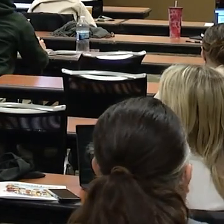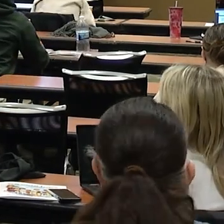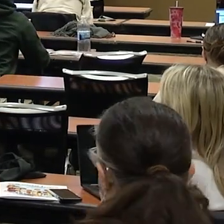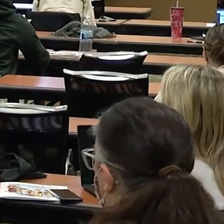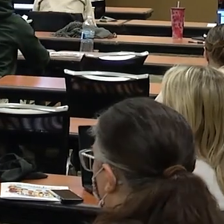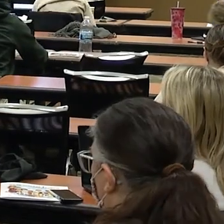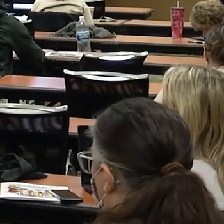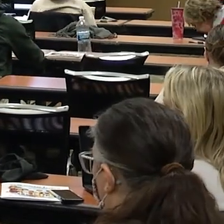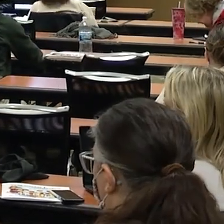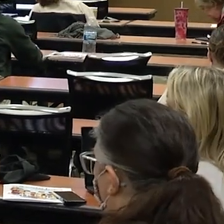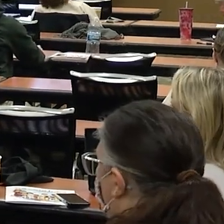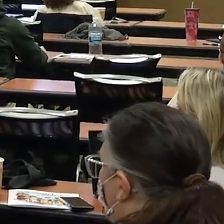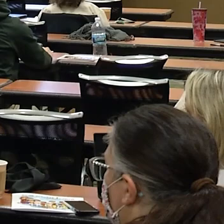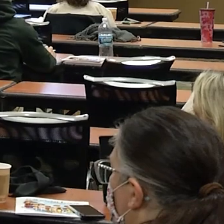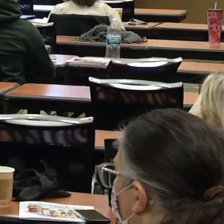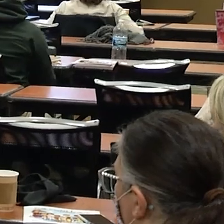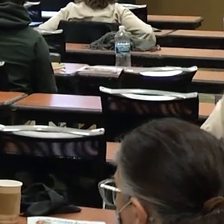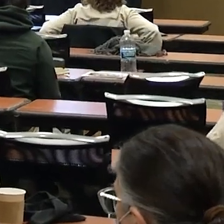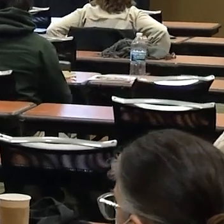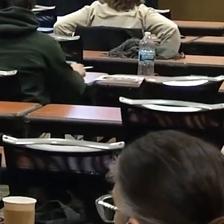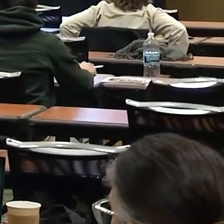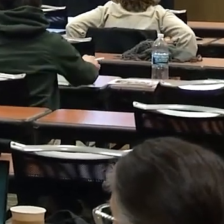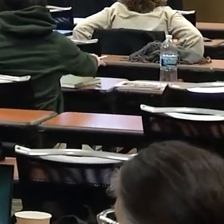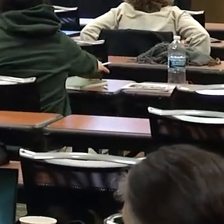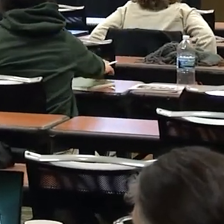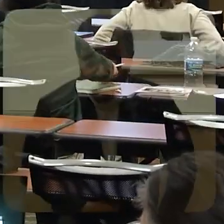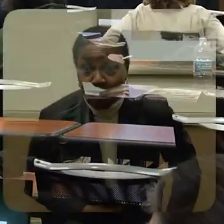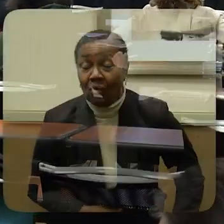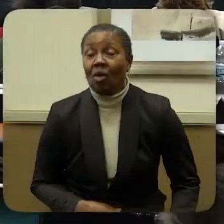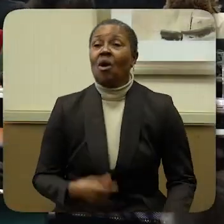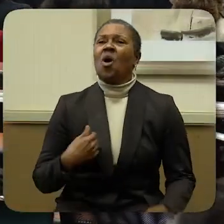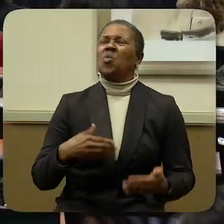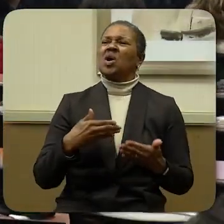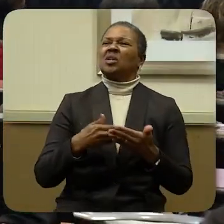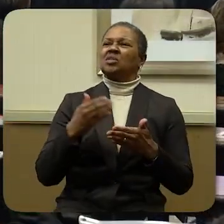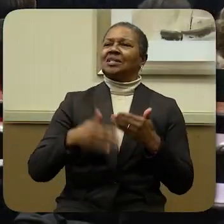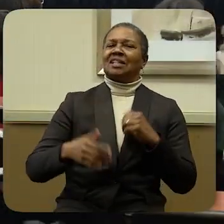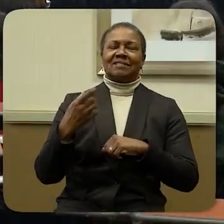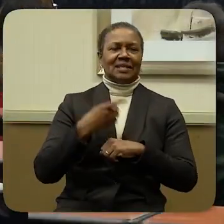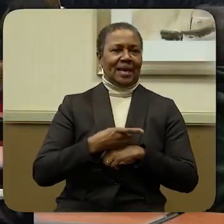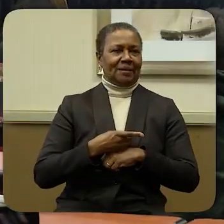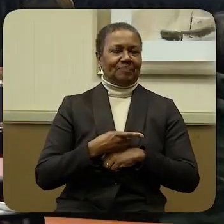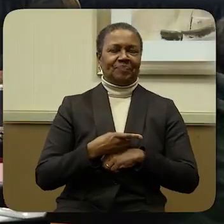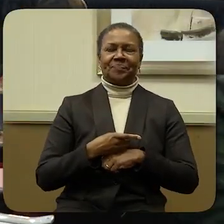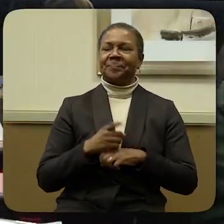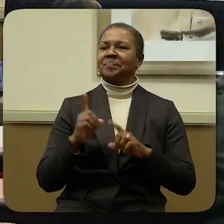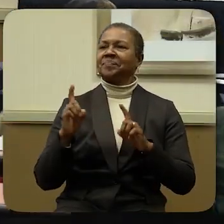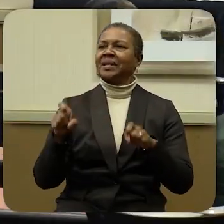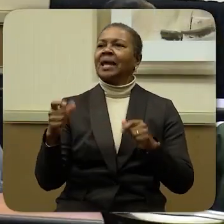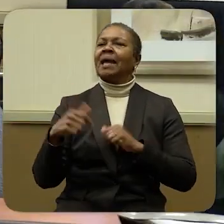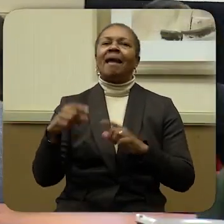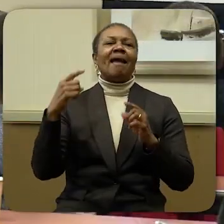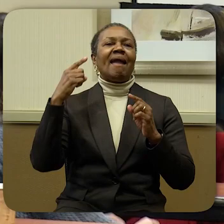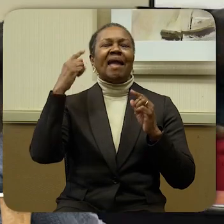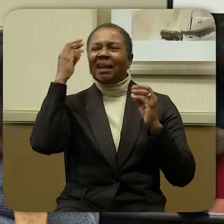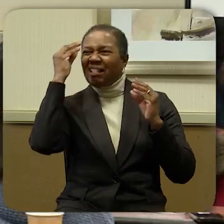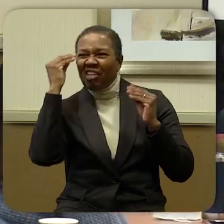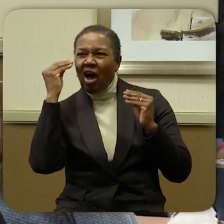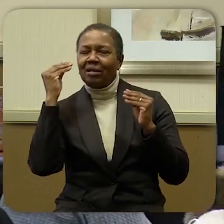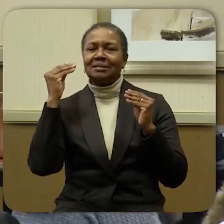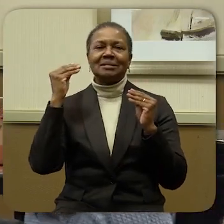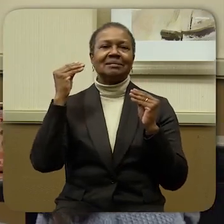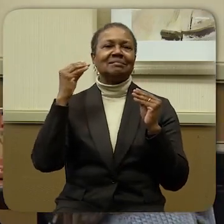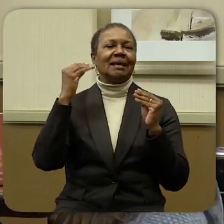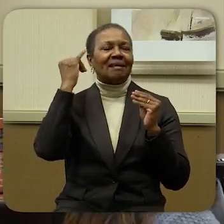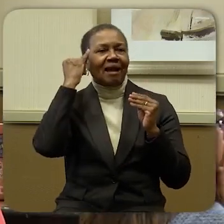Does anyone have any thoughts? What are you going to do with this information? Do you have either a lesson plan or something that you want to do